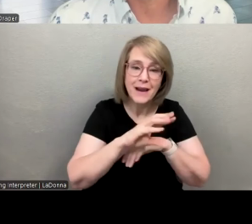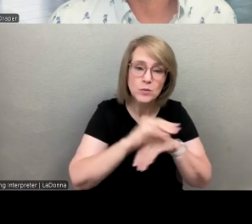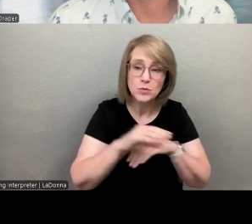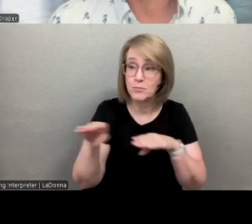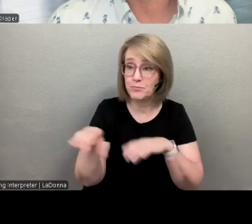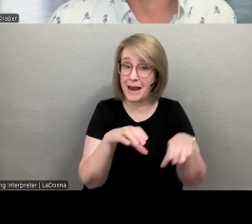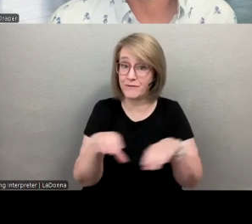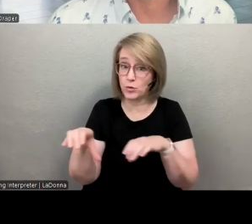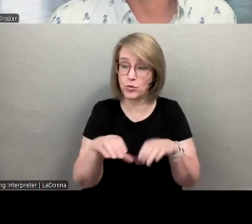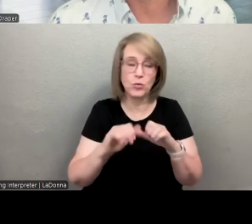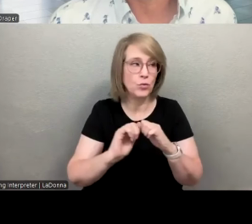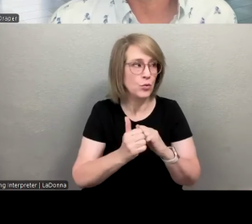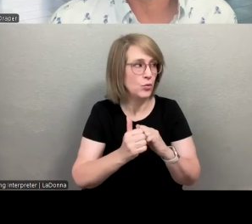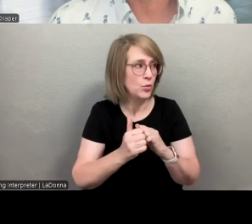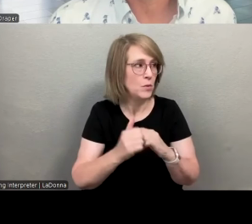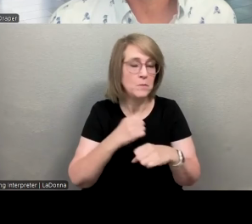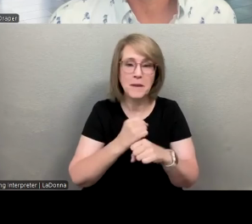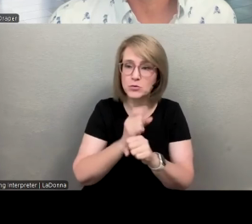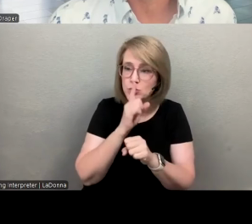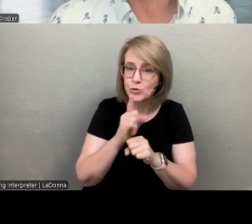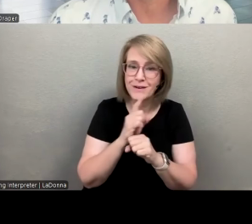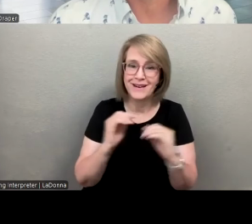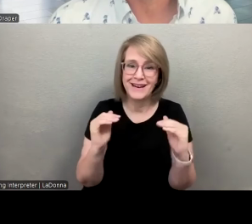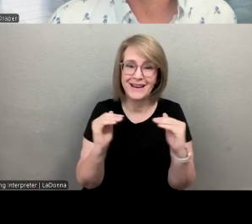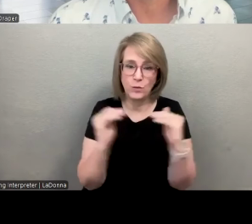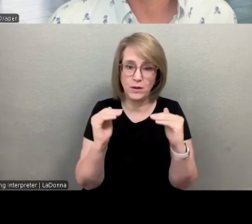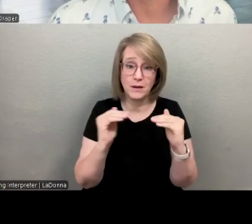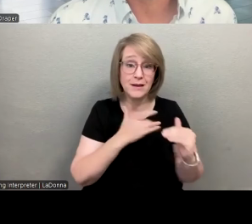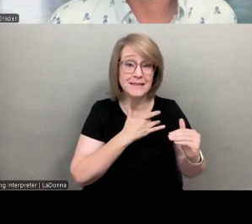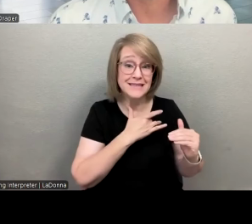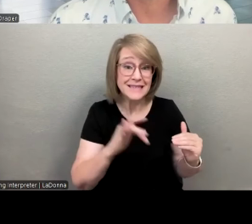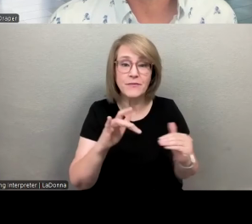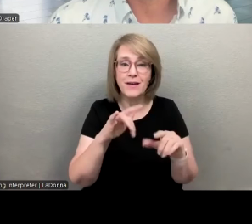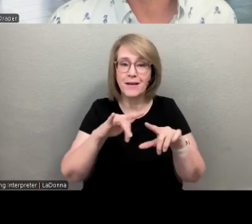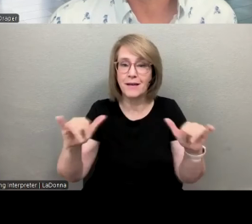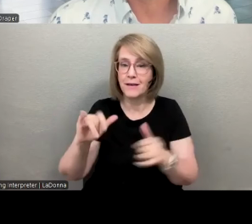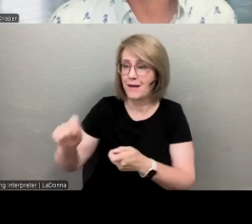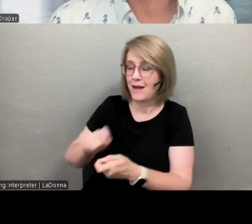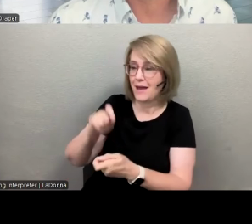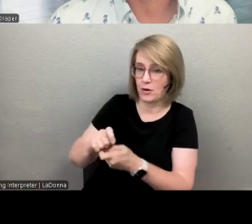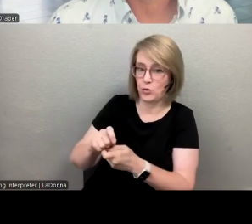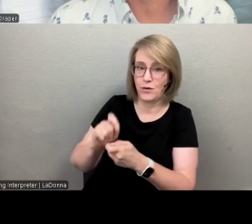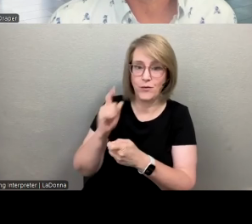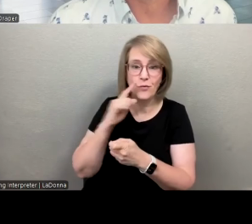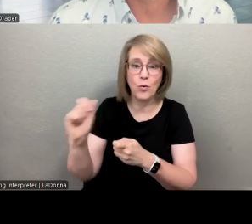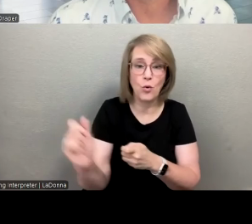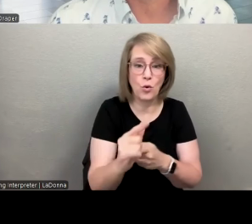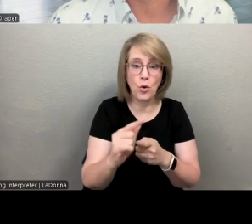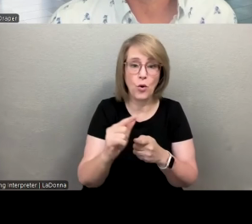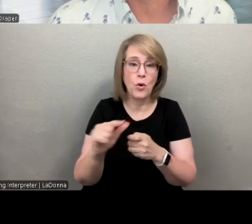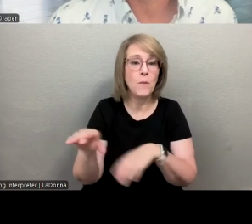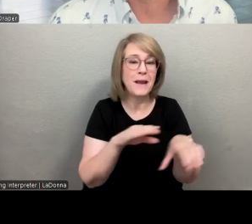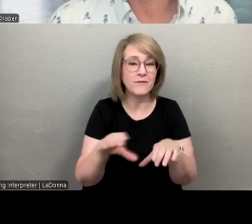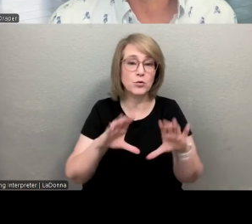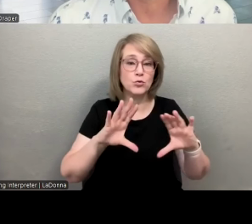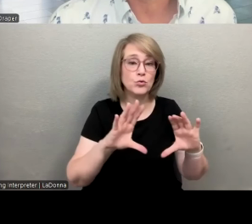across different types of cultural groups? And so that is one thing we've taken really quite seriously. If you go on our